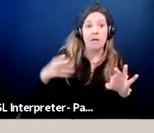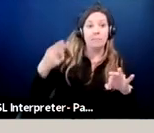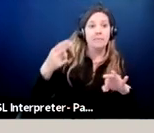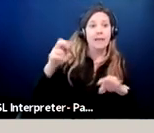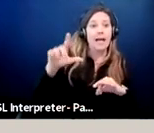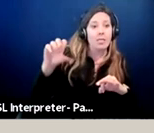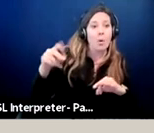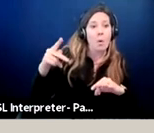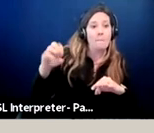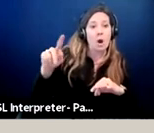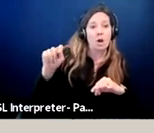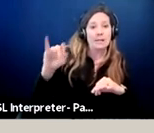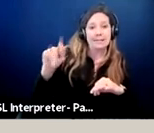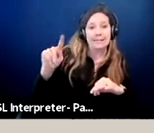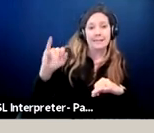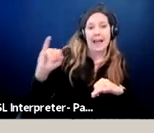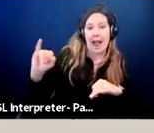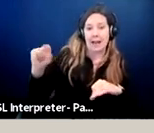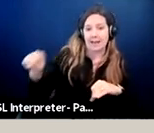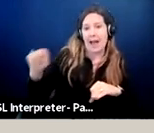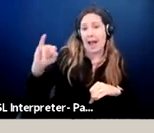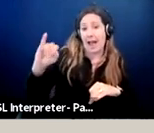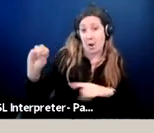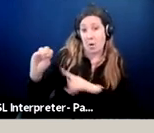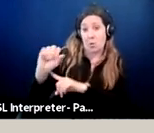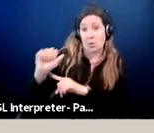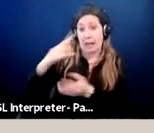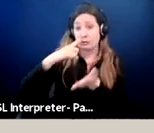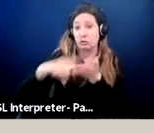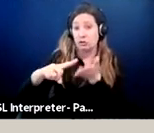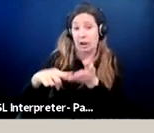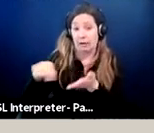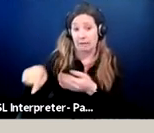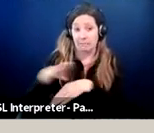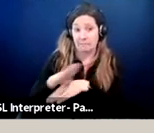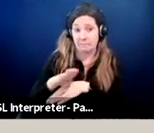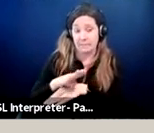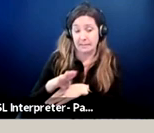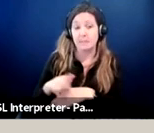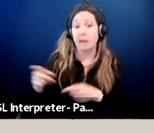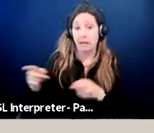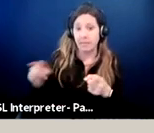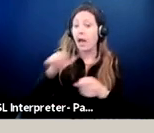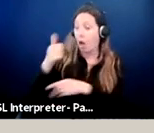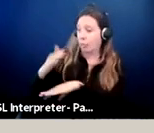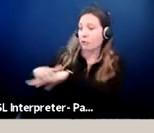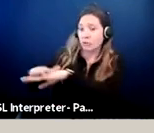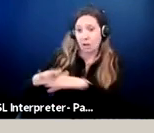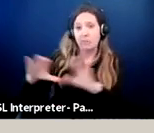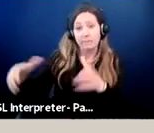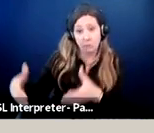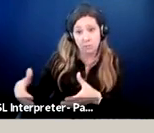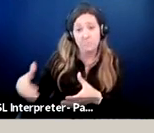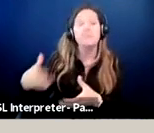hellopocketed.io. So I check them out if you're looking to sort of navigate this internally. But there are consulting firms. Again, they work on contingency